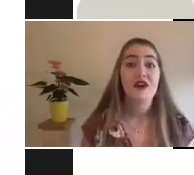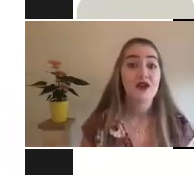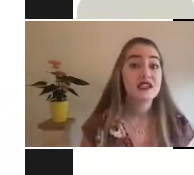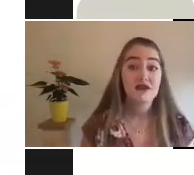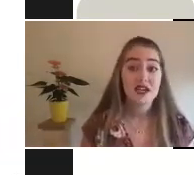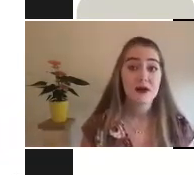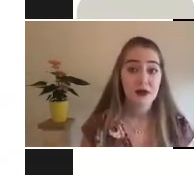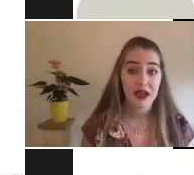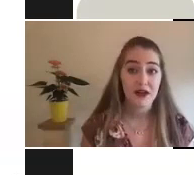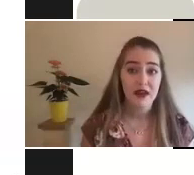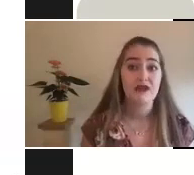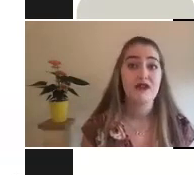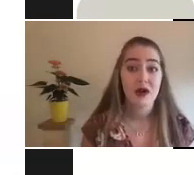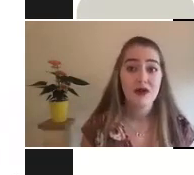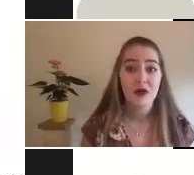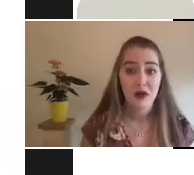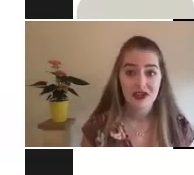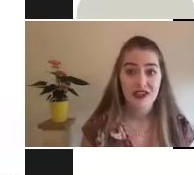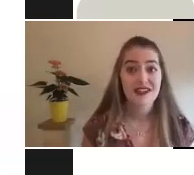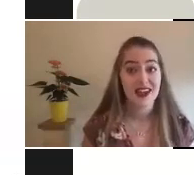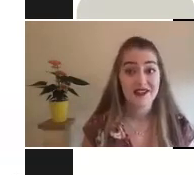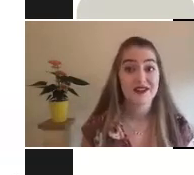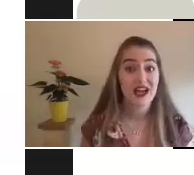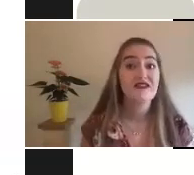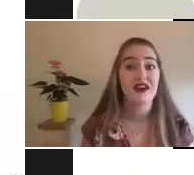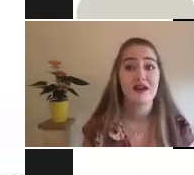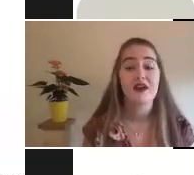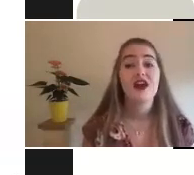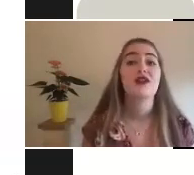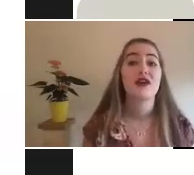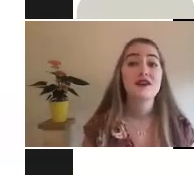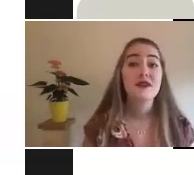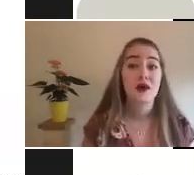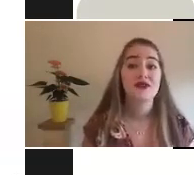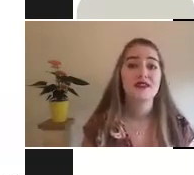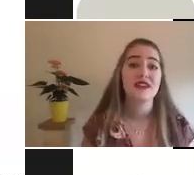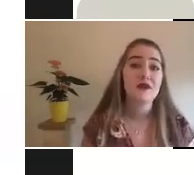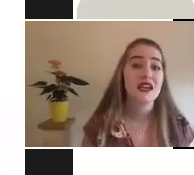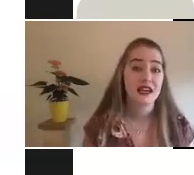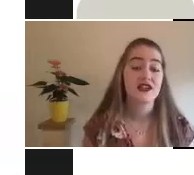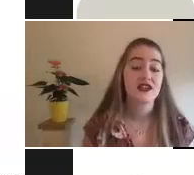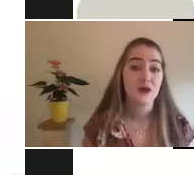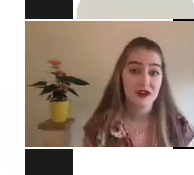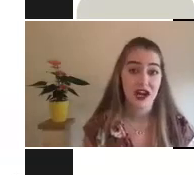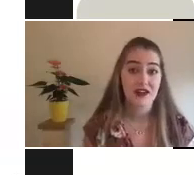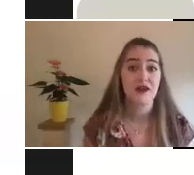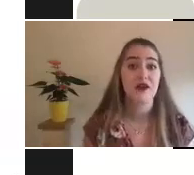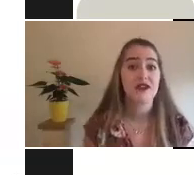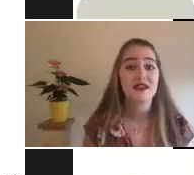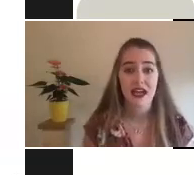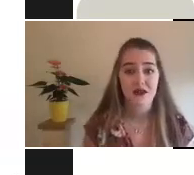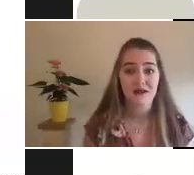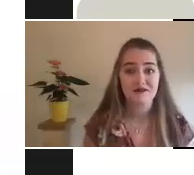If you're hosting a Facebook premiere and you know the questions and answers ahead of time, you can also host a simultaneous Twitter chat to